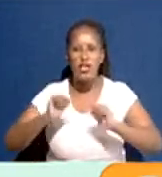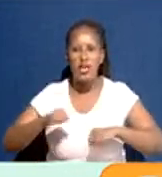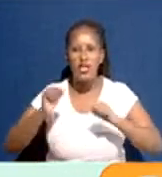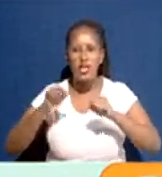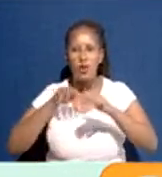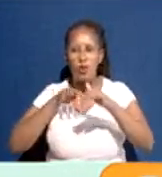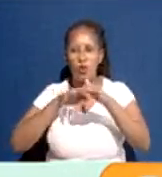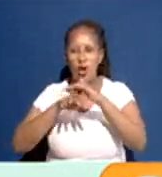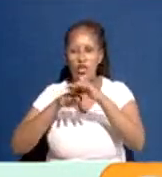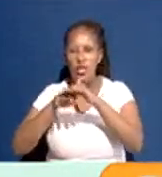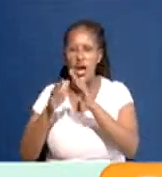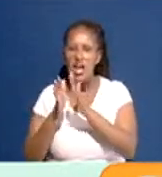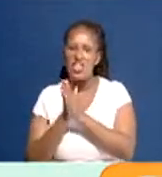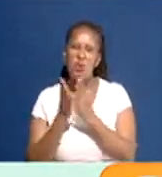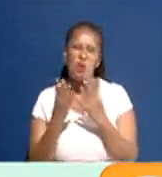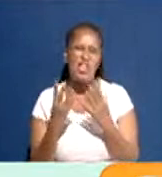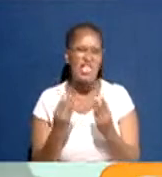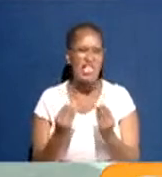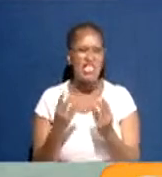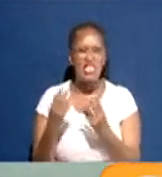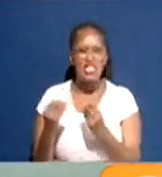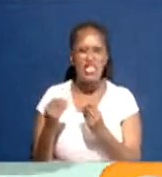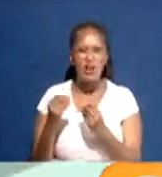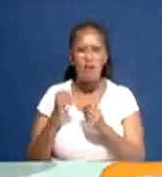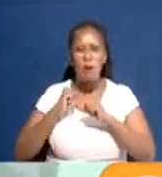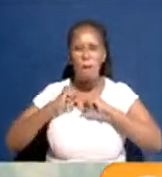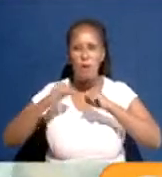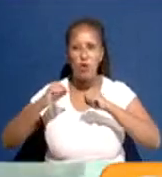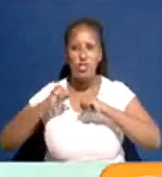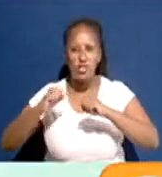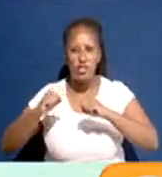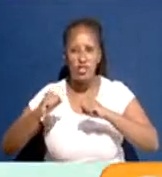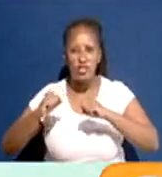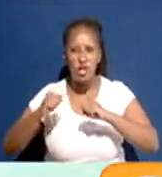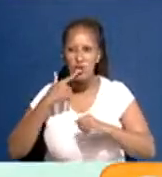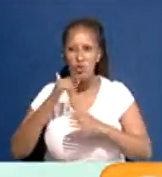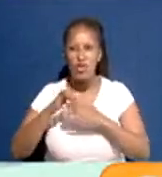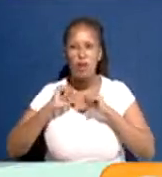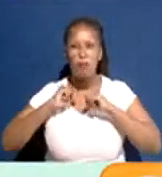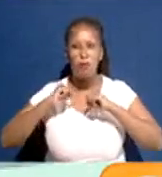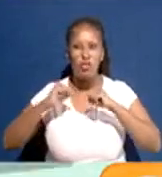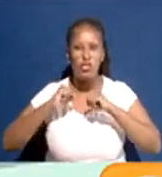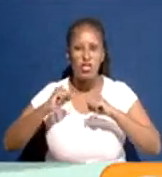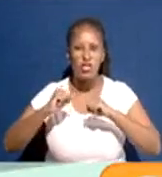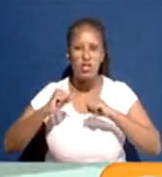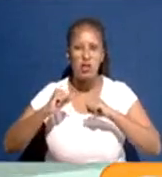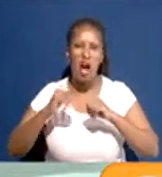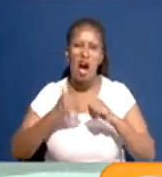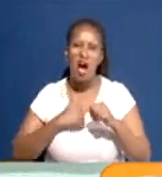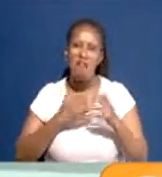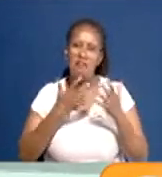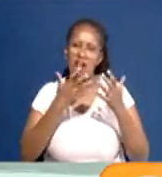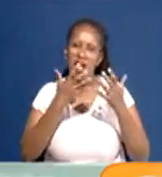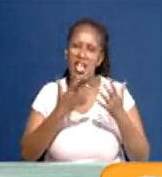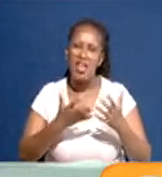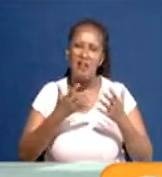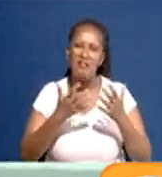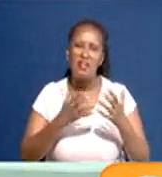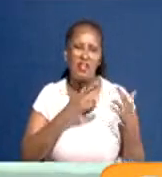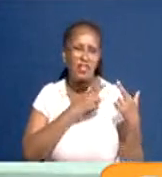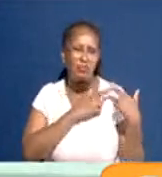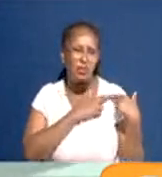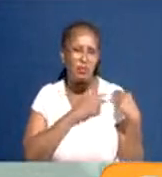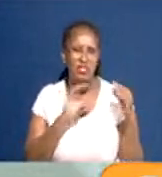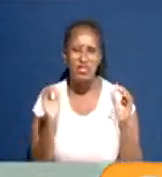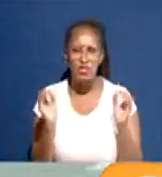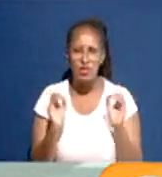pia itakuwa rahisi kwa employers, so that employers don't carry too much